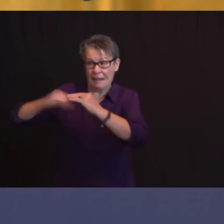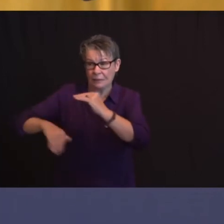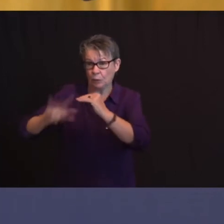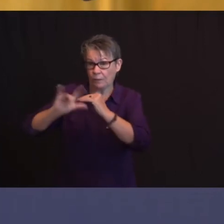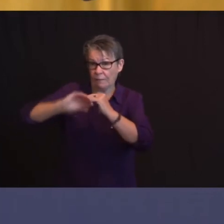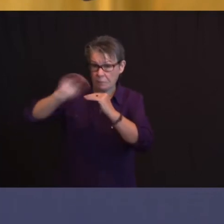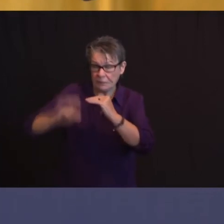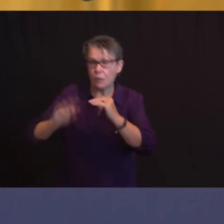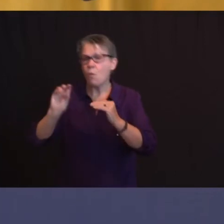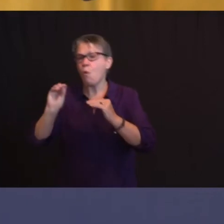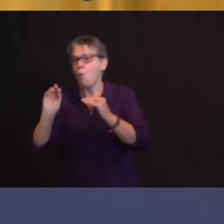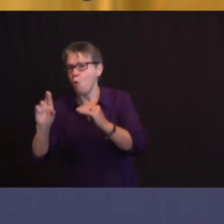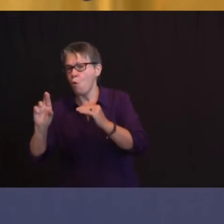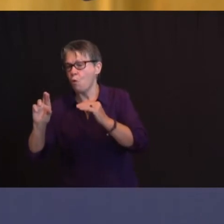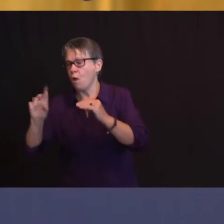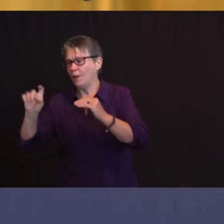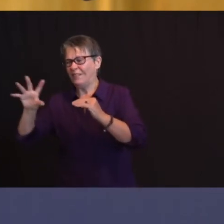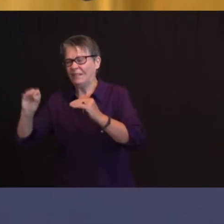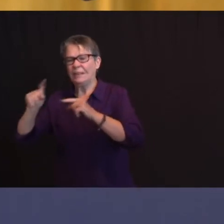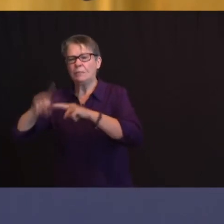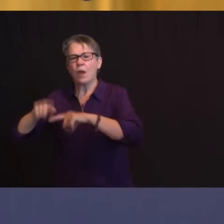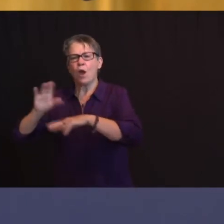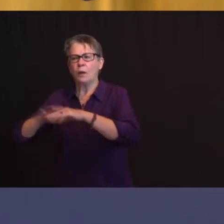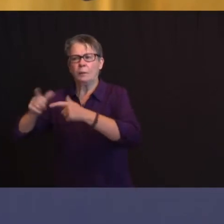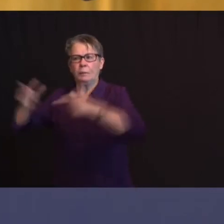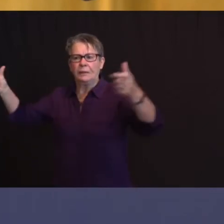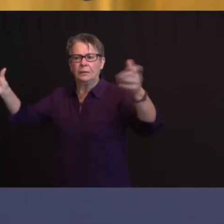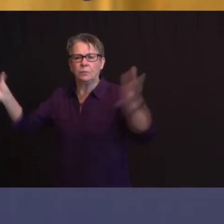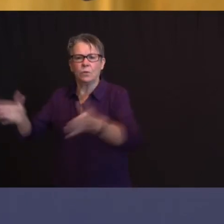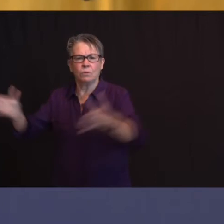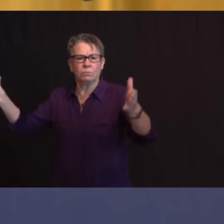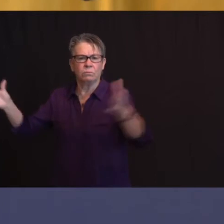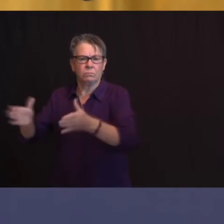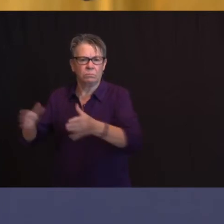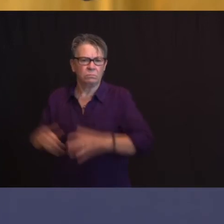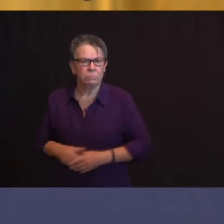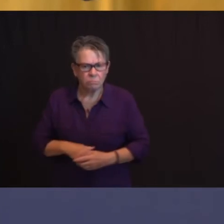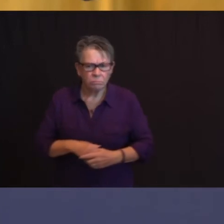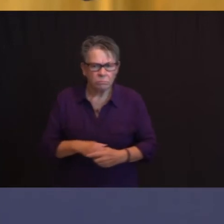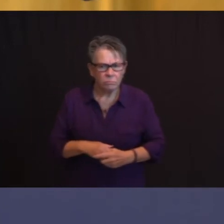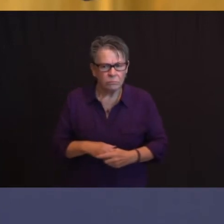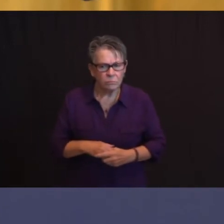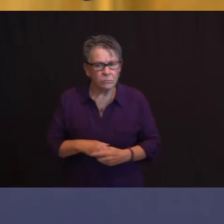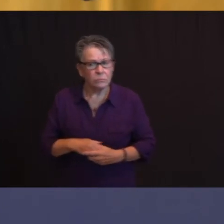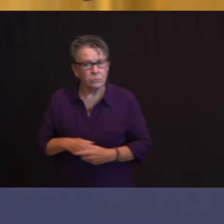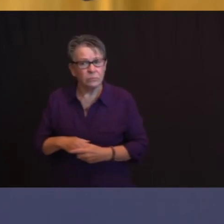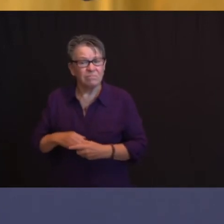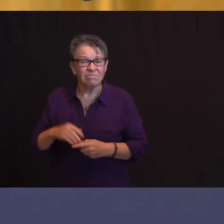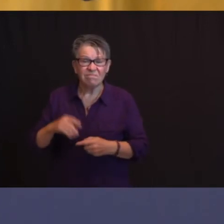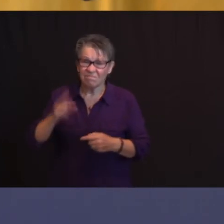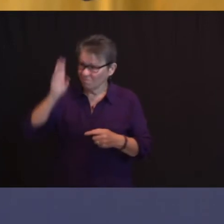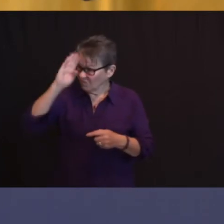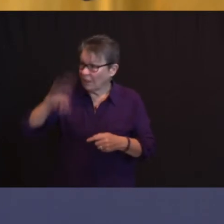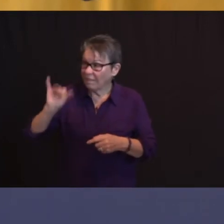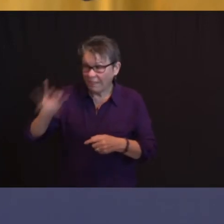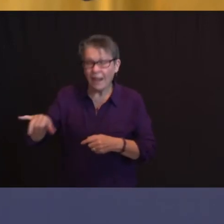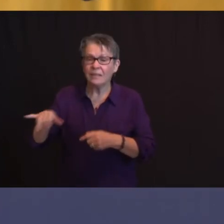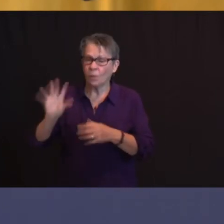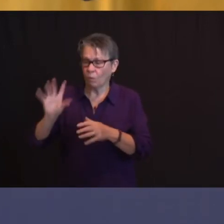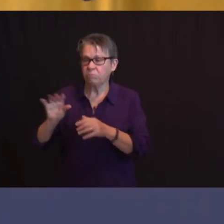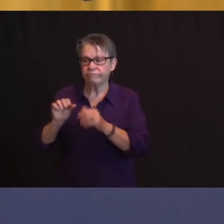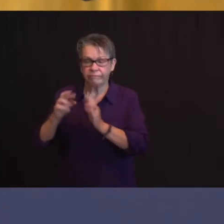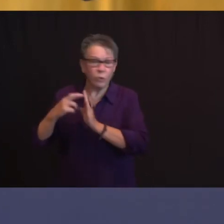going anywhere. And it certainly ain't going up anywhere anytime soon. And that morning faith call, which has been every single day